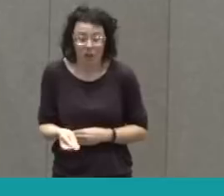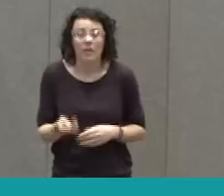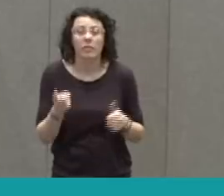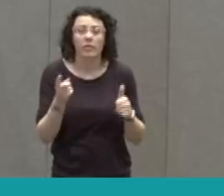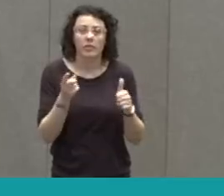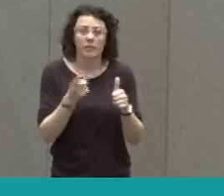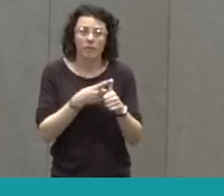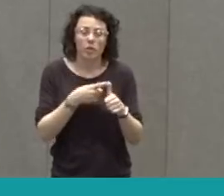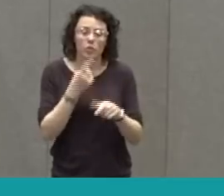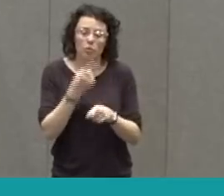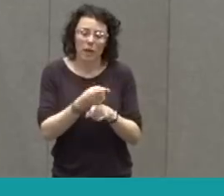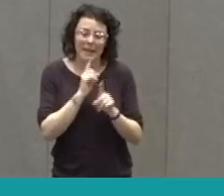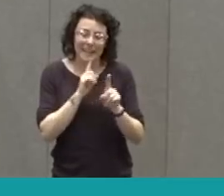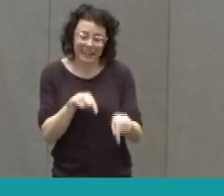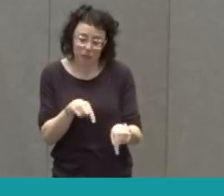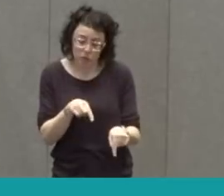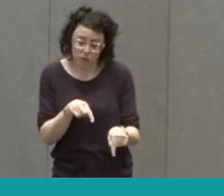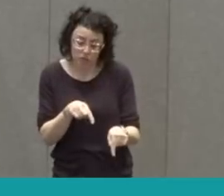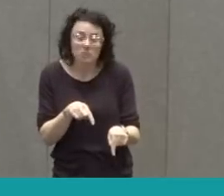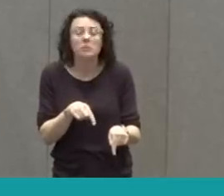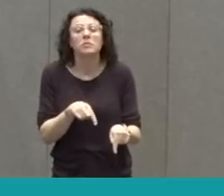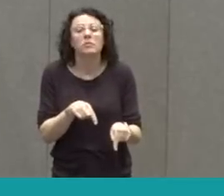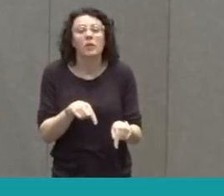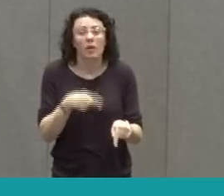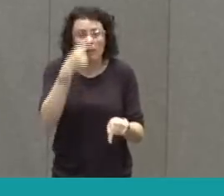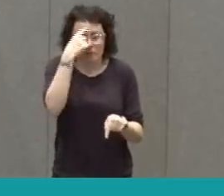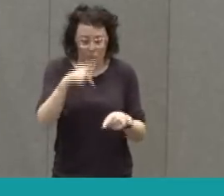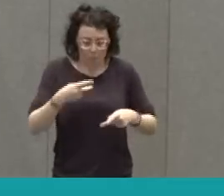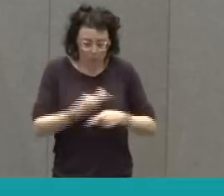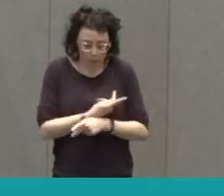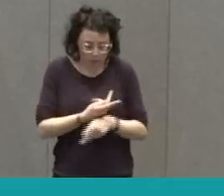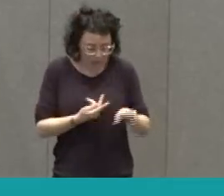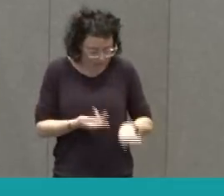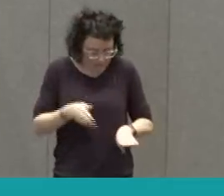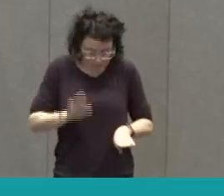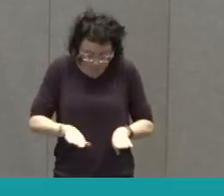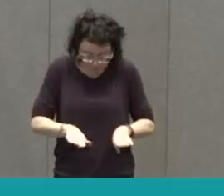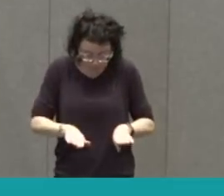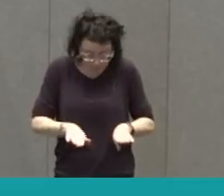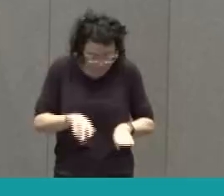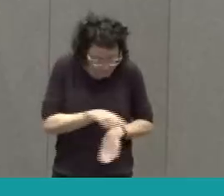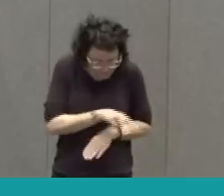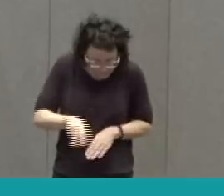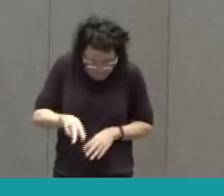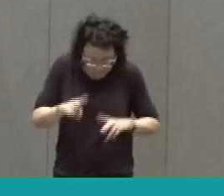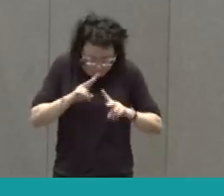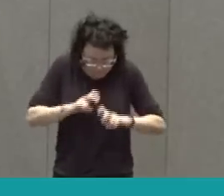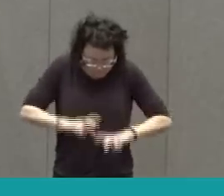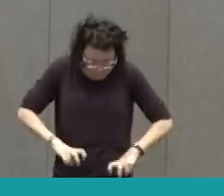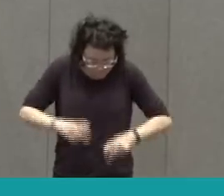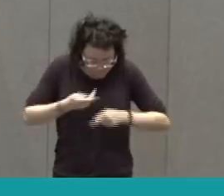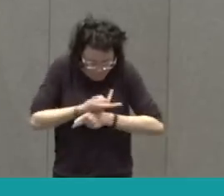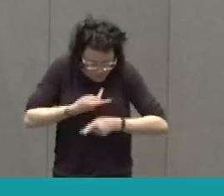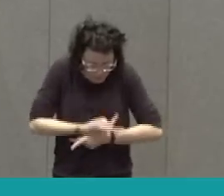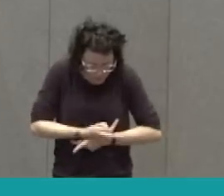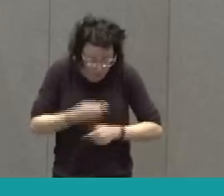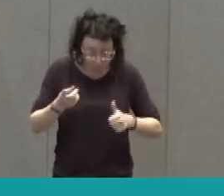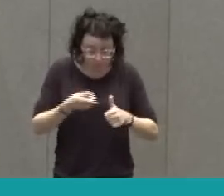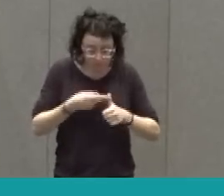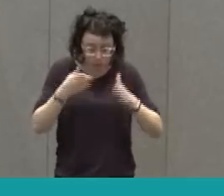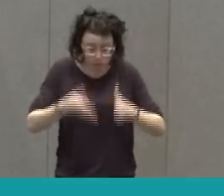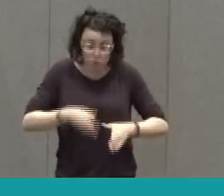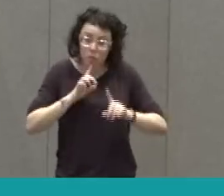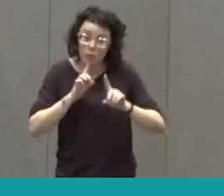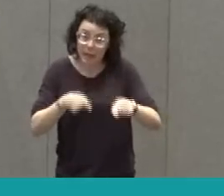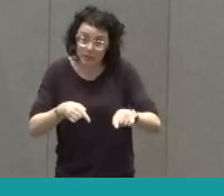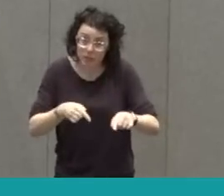it's a way to give you a time to say yours and look at yours, instead of having your sibling just automatically